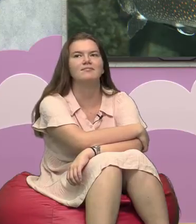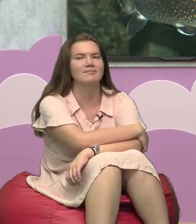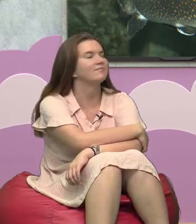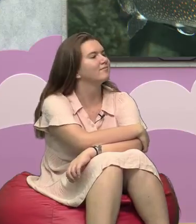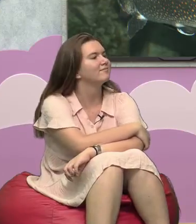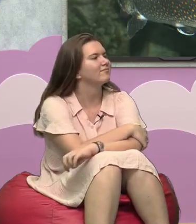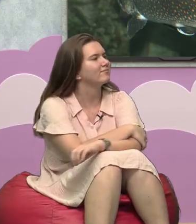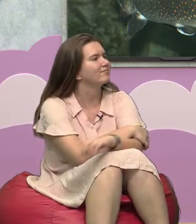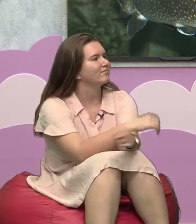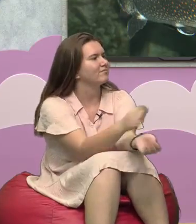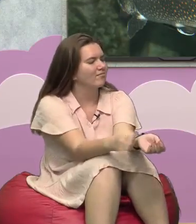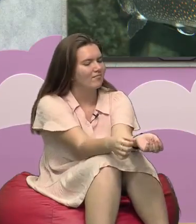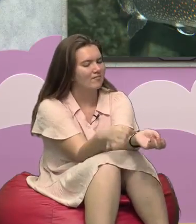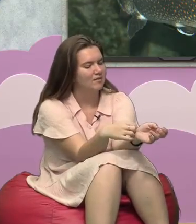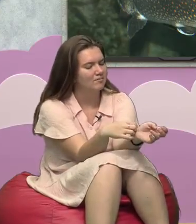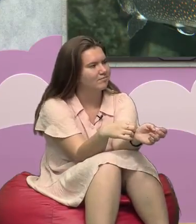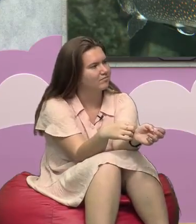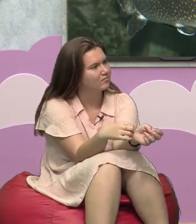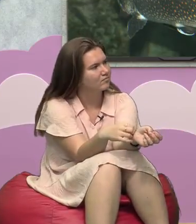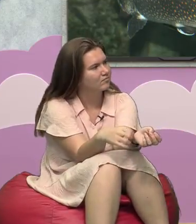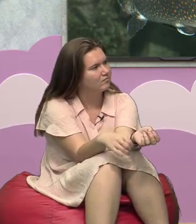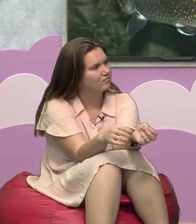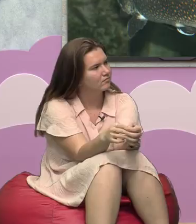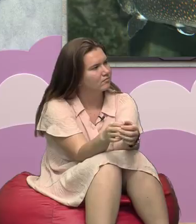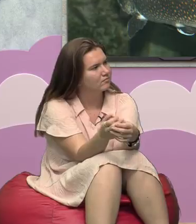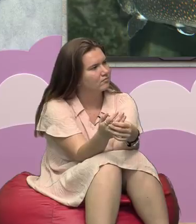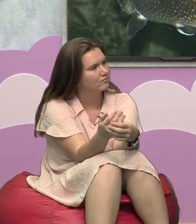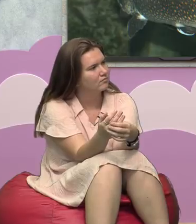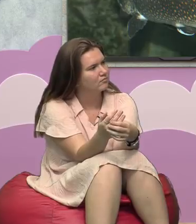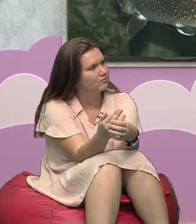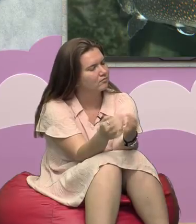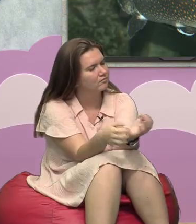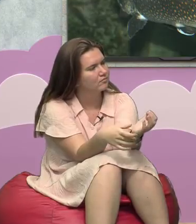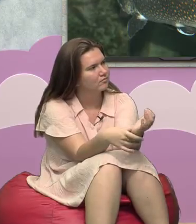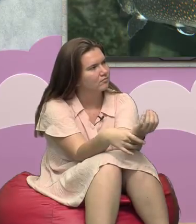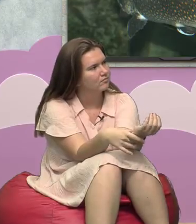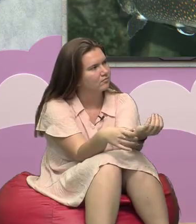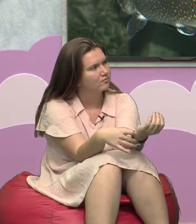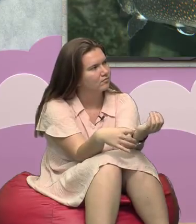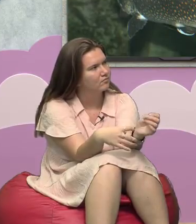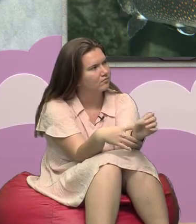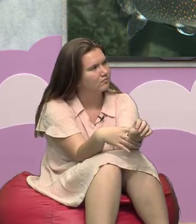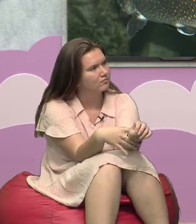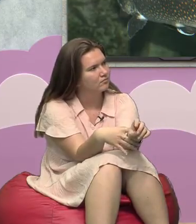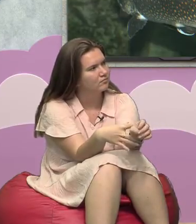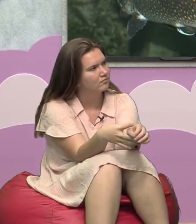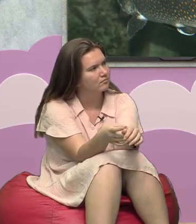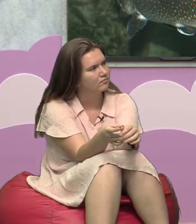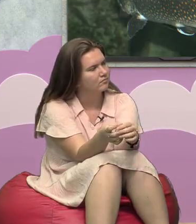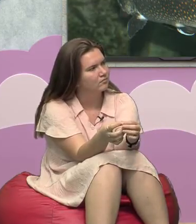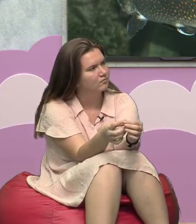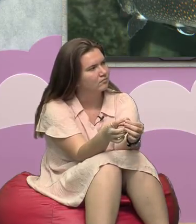for now. Mm-hmm. So, for our active activity, we're going to do some workouts. You guys know it's not an active kids